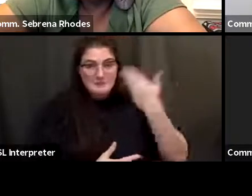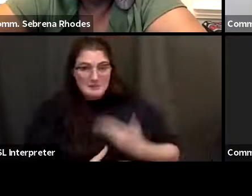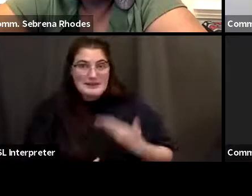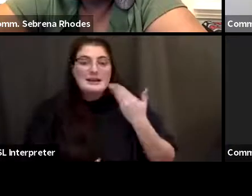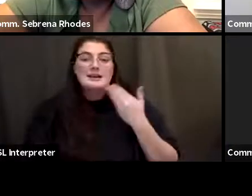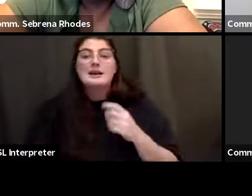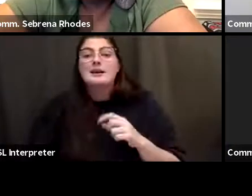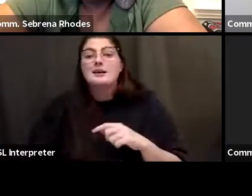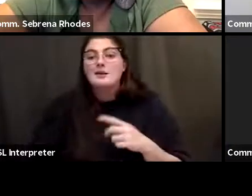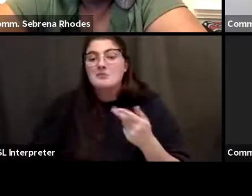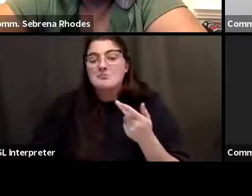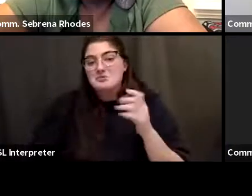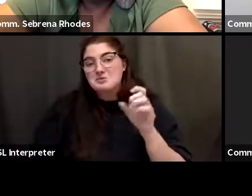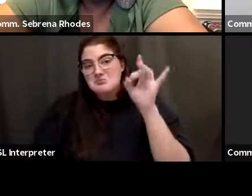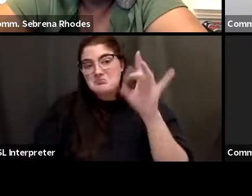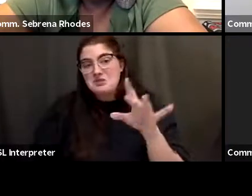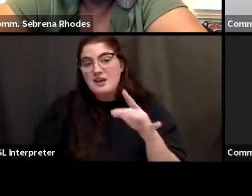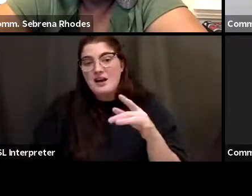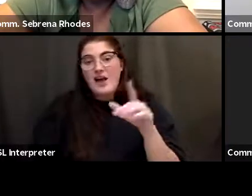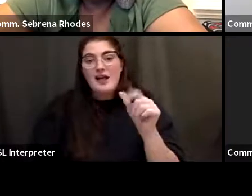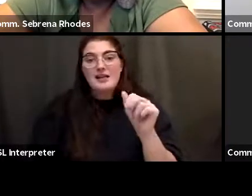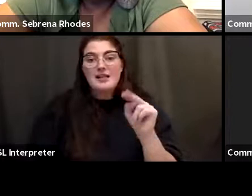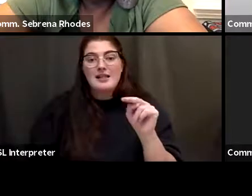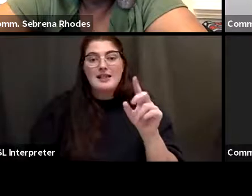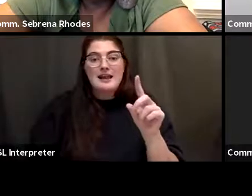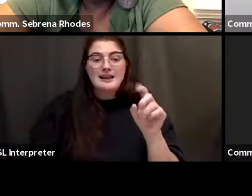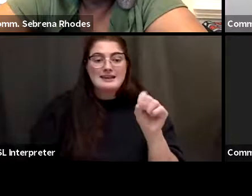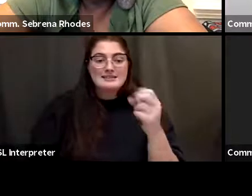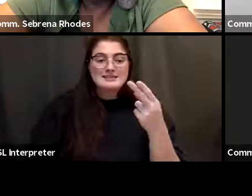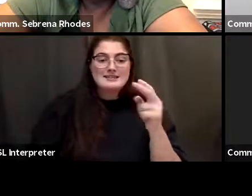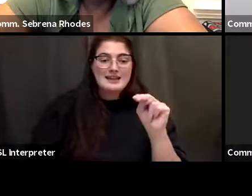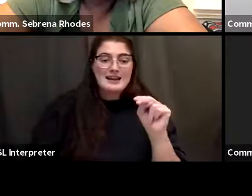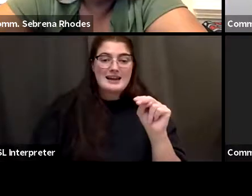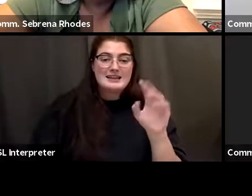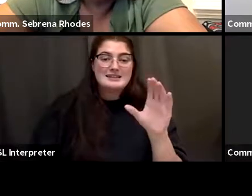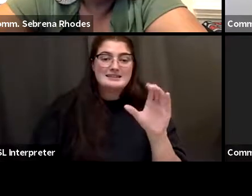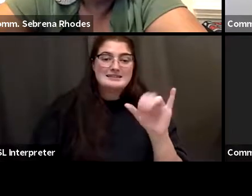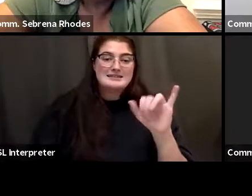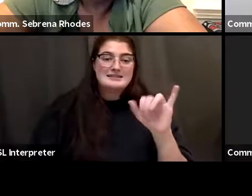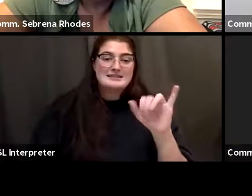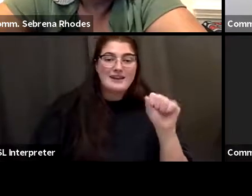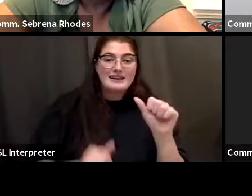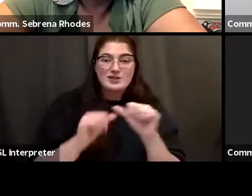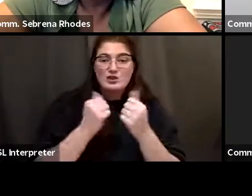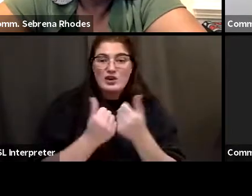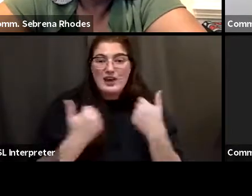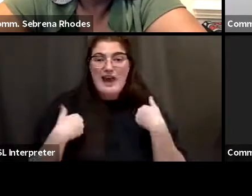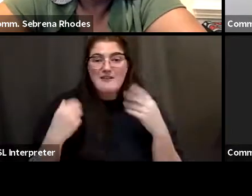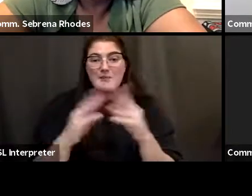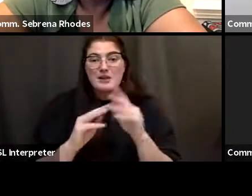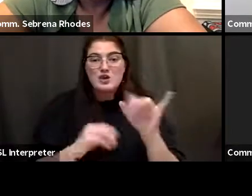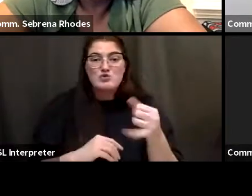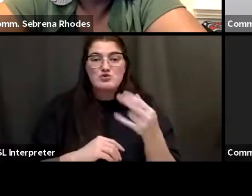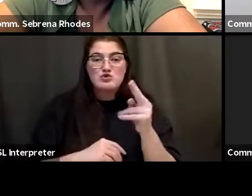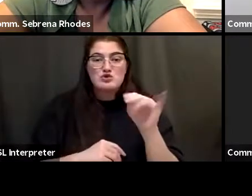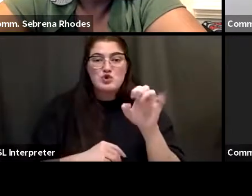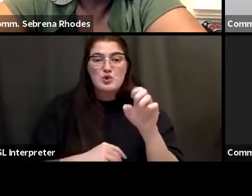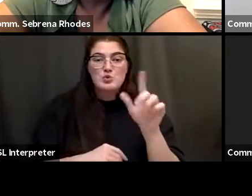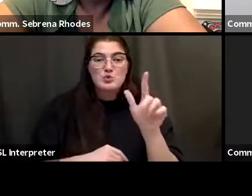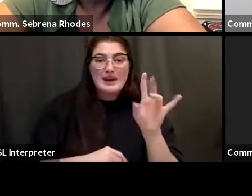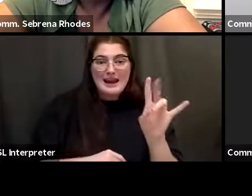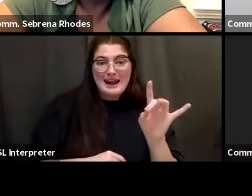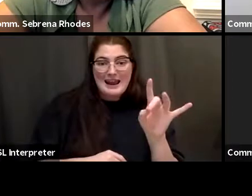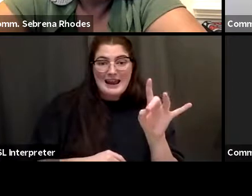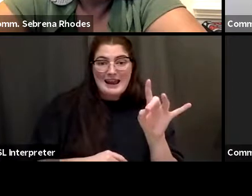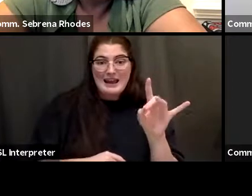5DO5. Just to note that Langston Civic Association will be having a meeting on June 28th, and the Carver-Langston commissioners